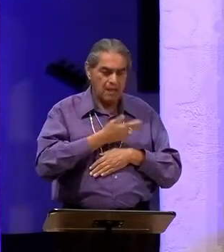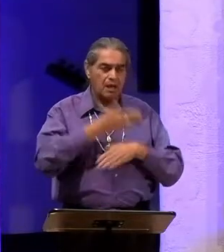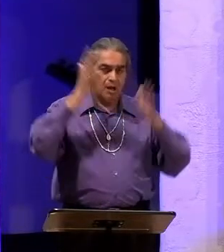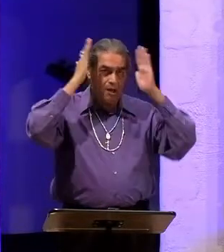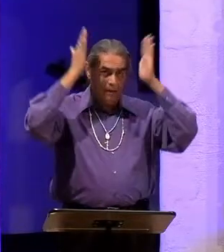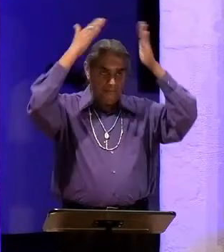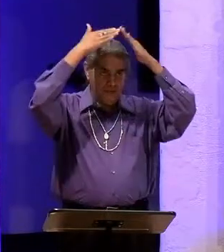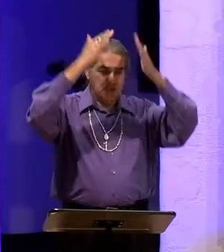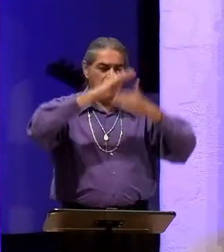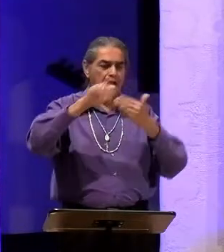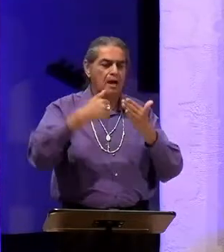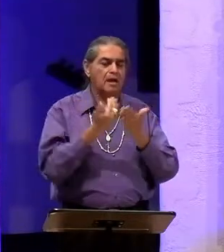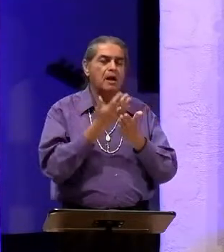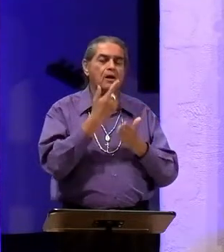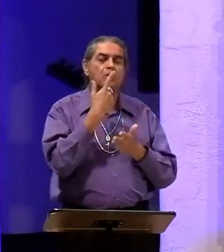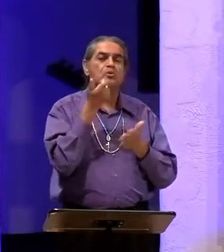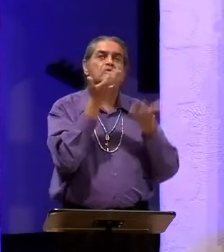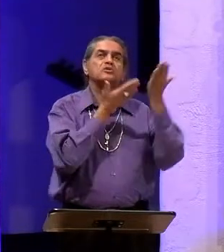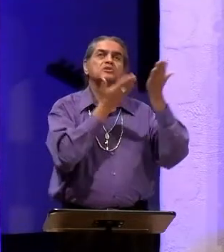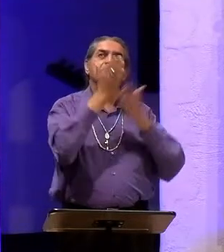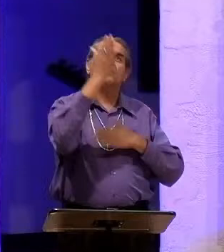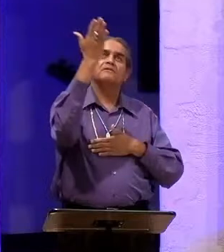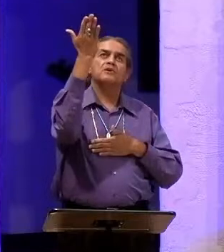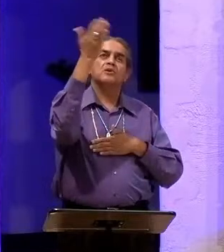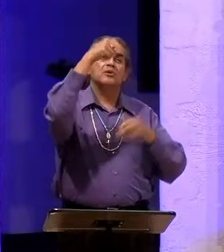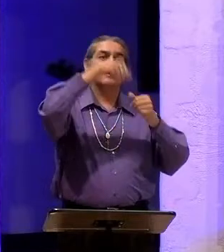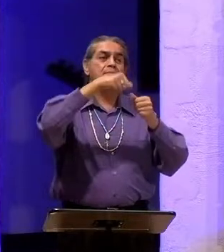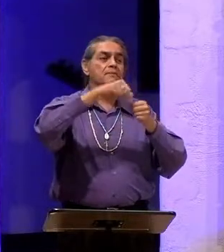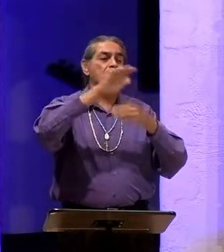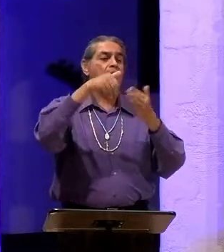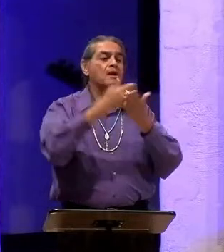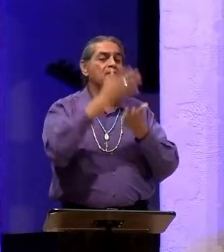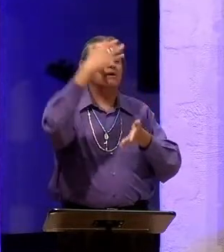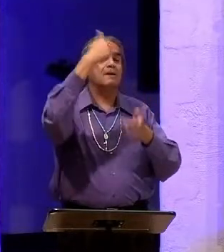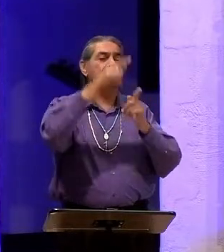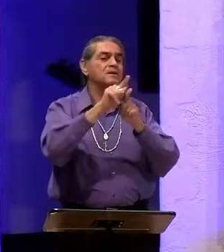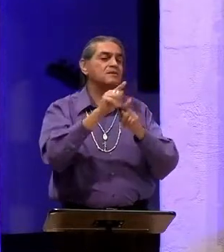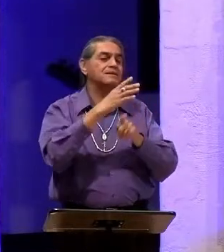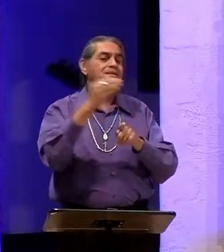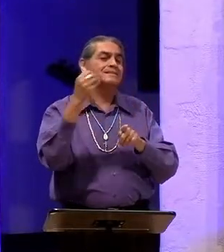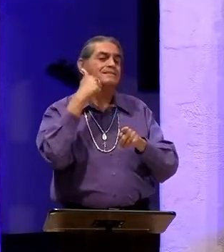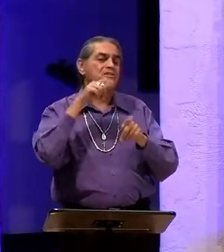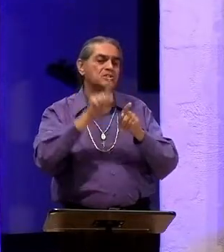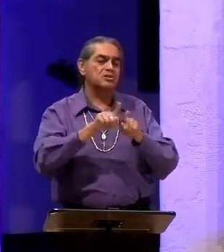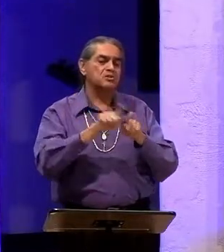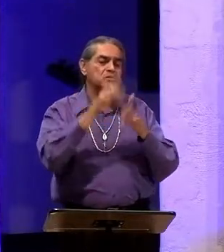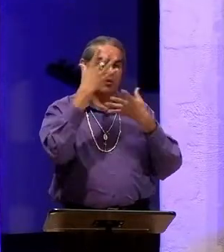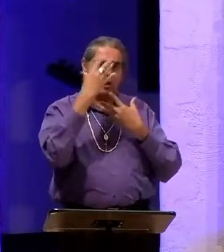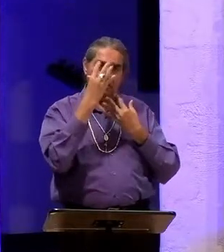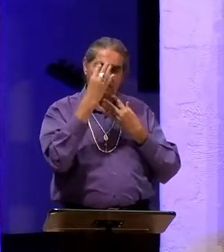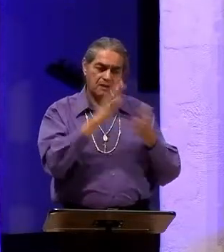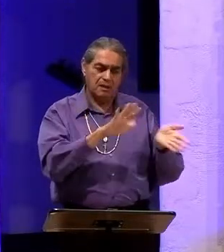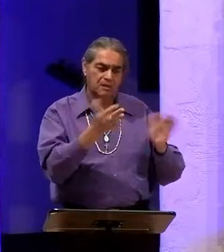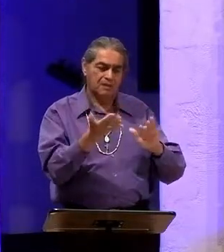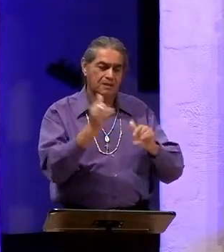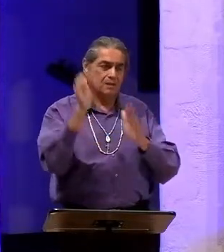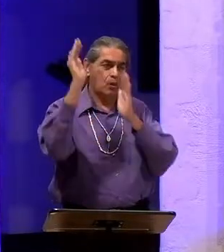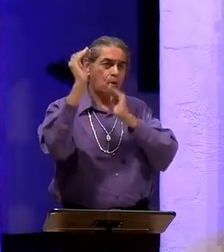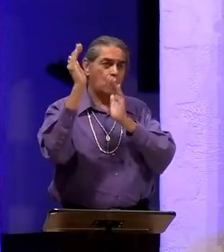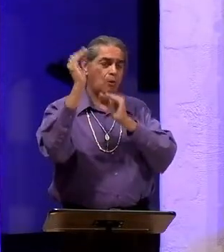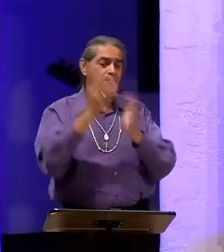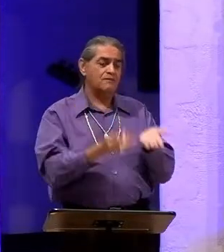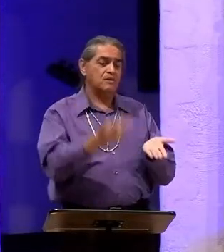and all who serve you. Remember all our brothers and all our sisters who have fallen asleep in the hope of